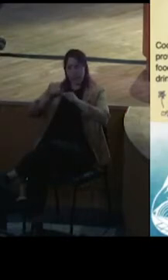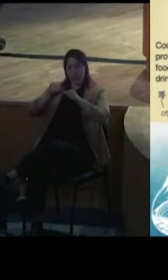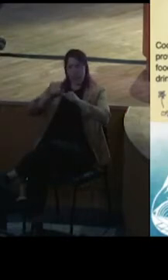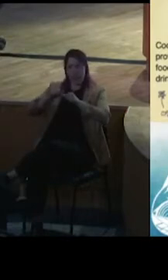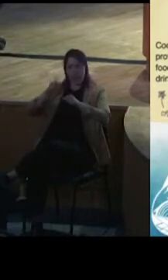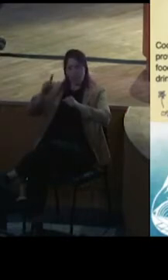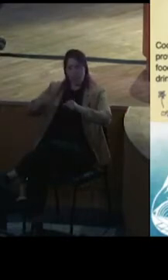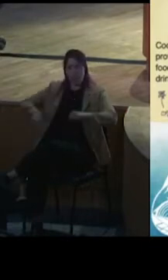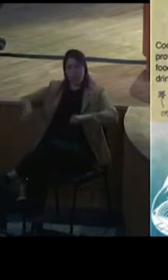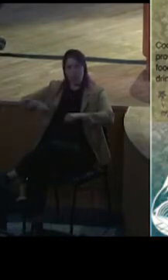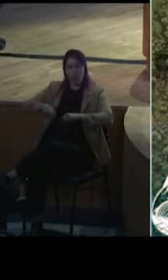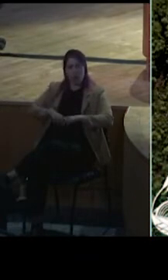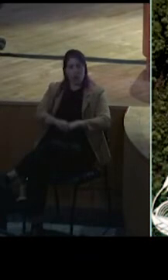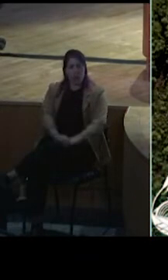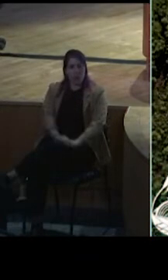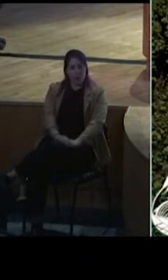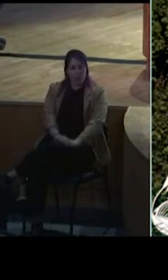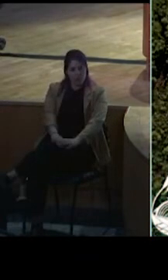people.